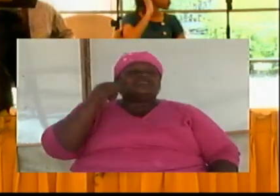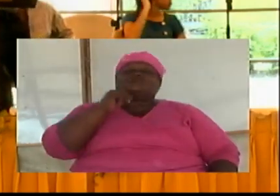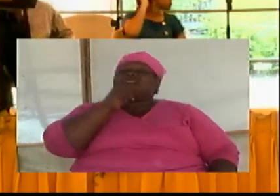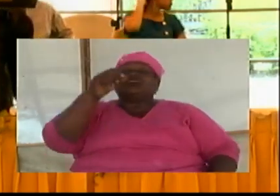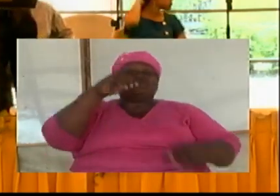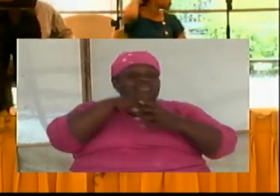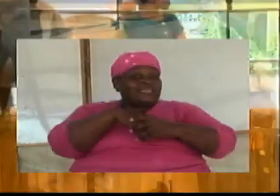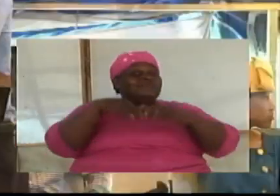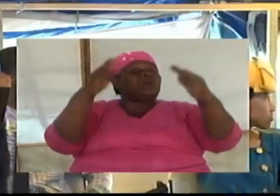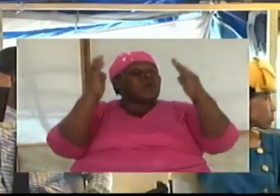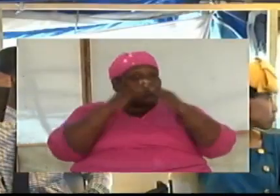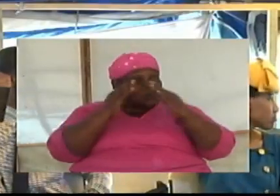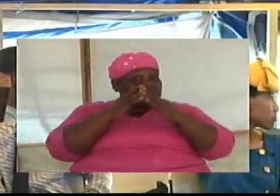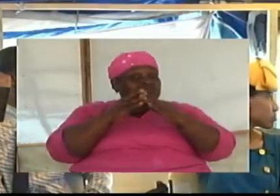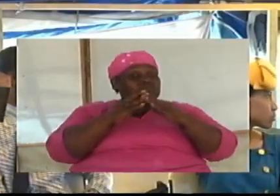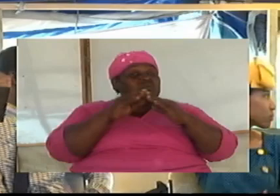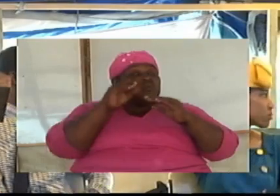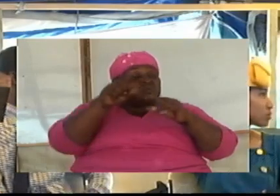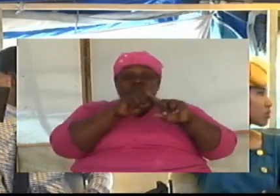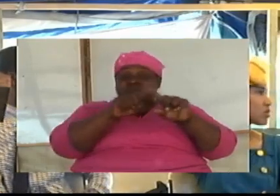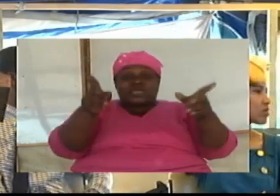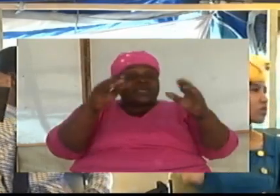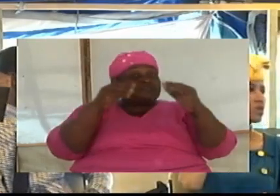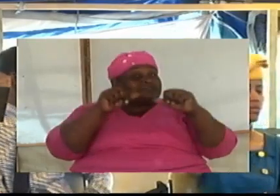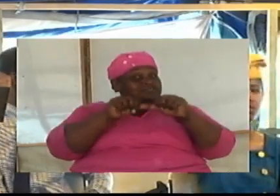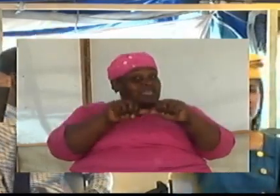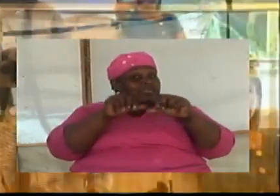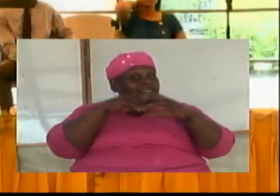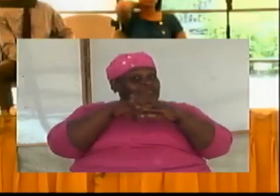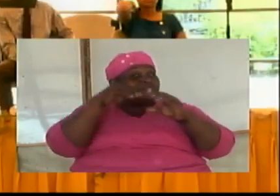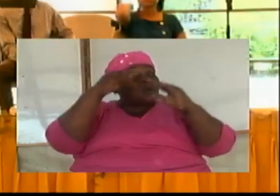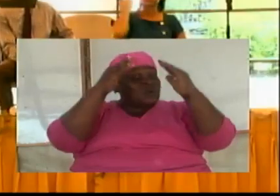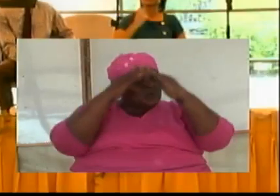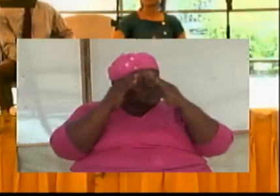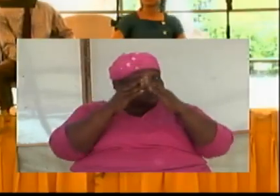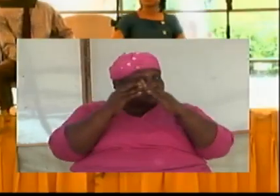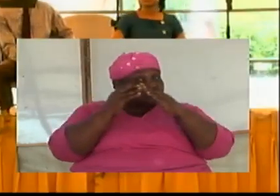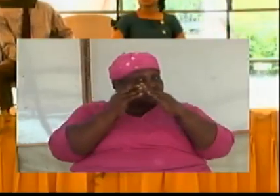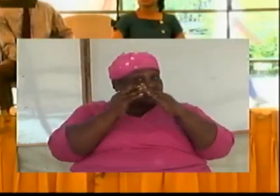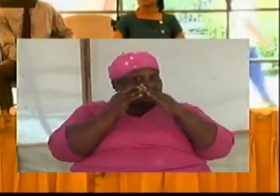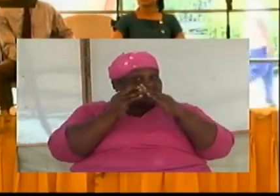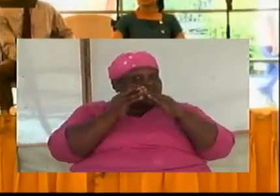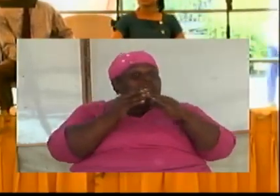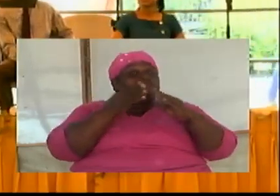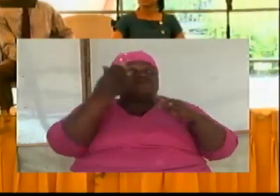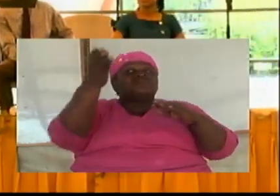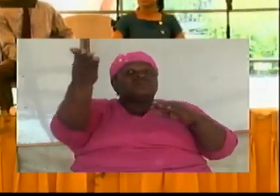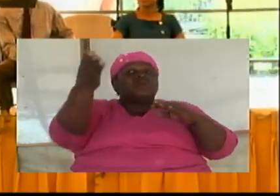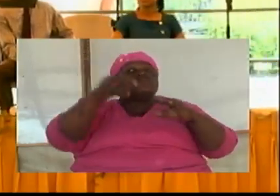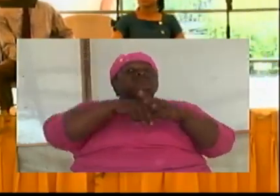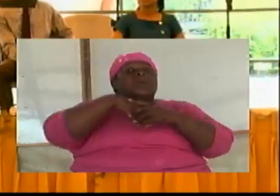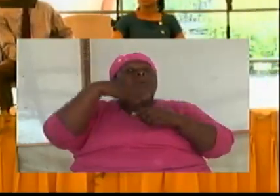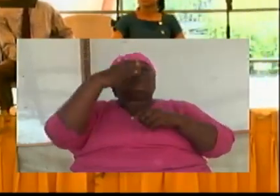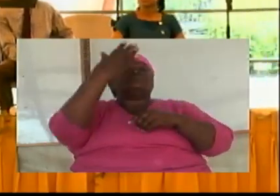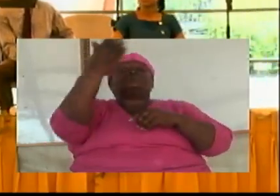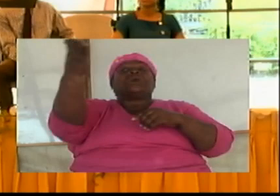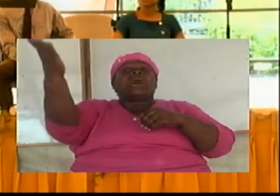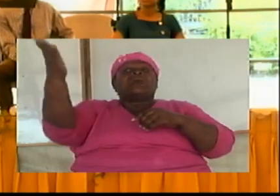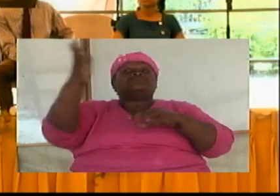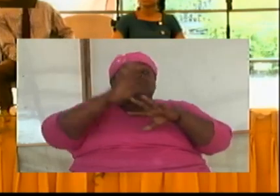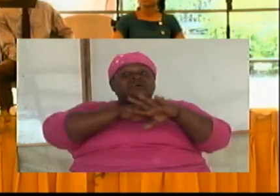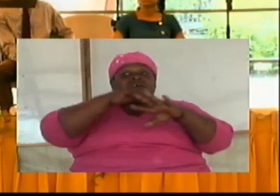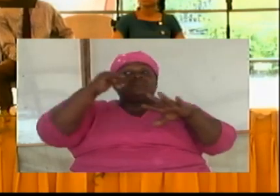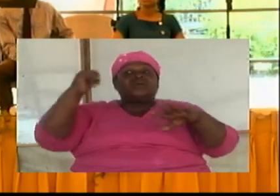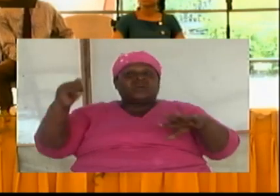you can't stay in the house. So for those of us who are on the outside. The call is that